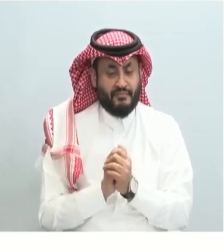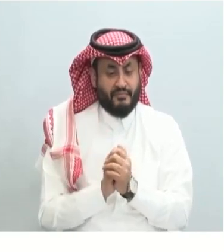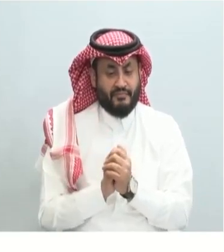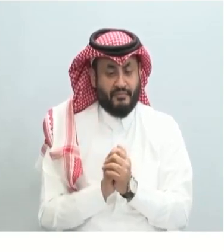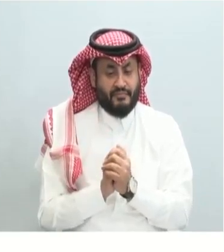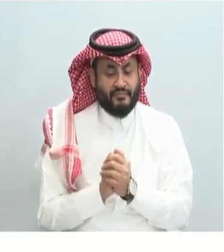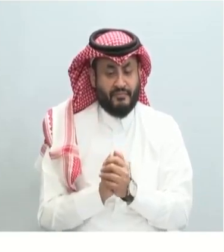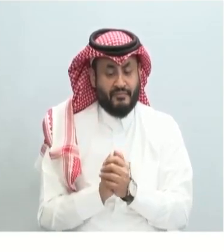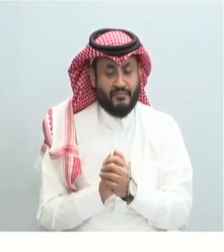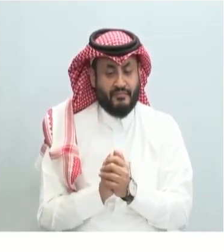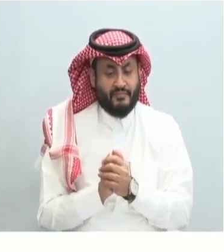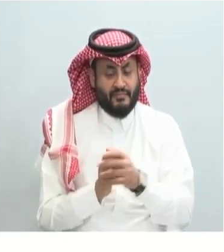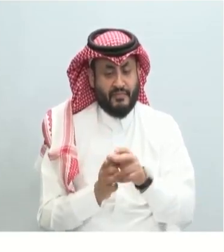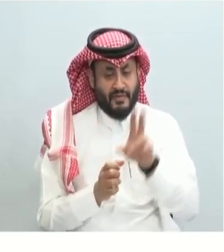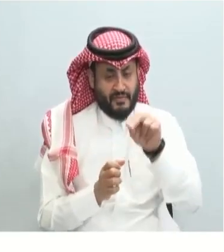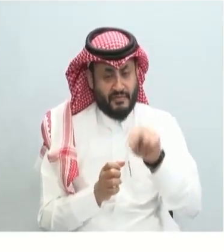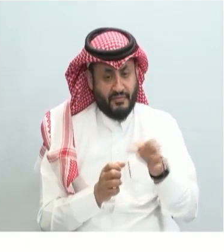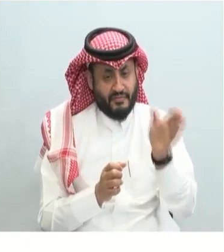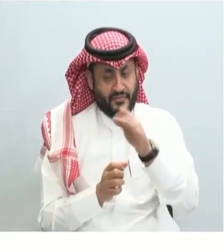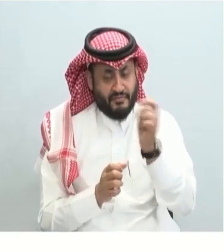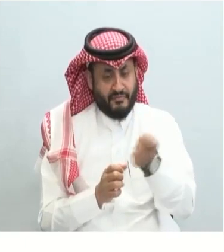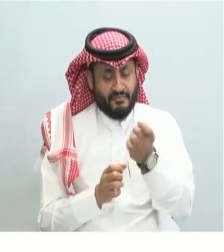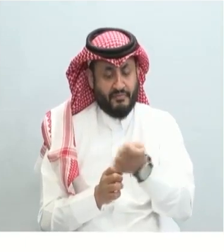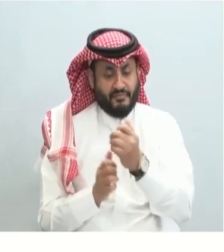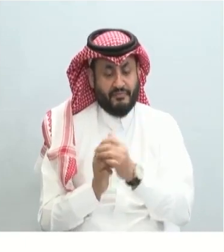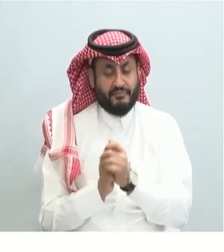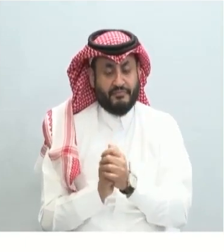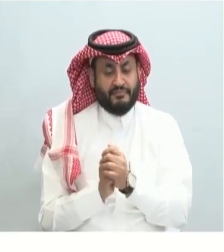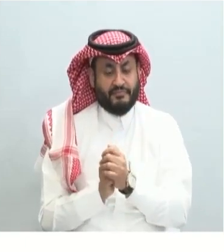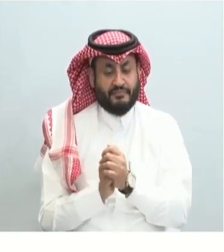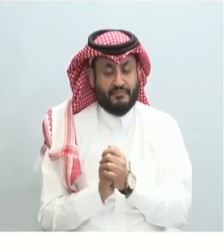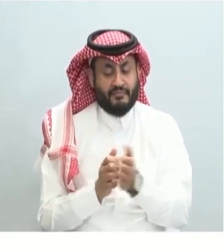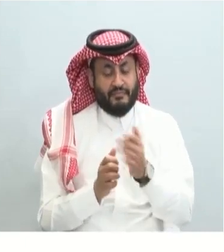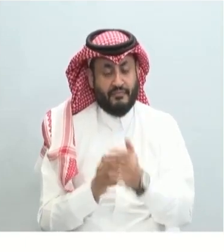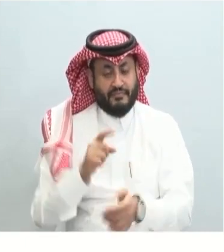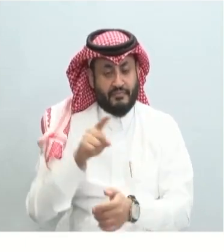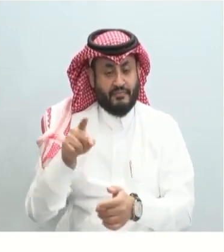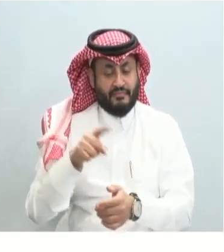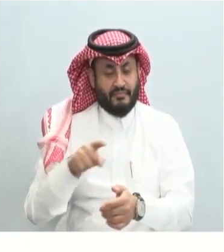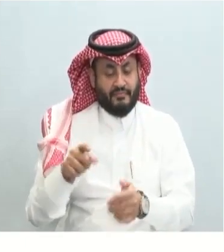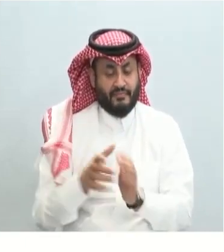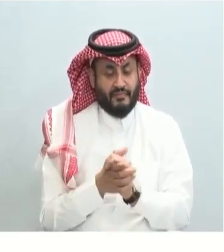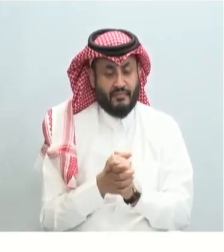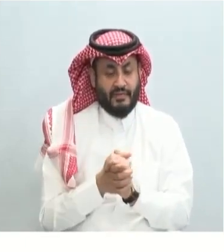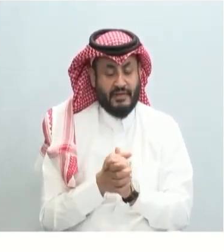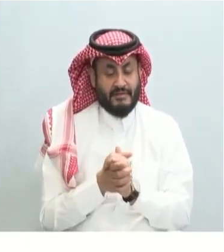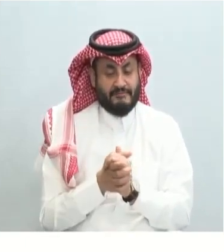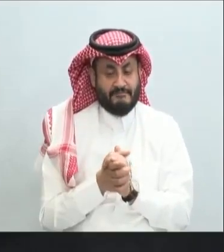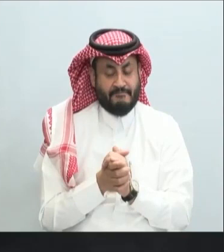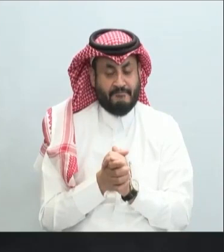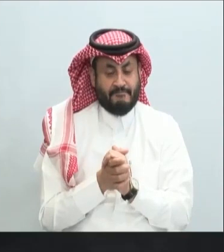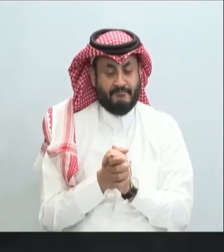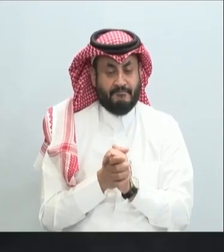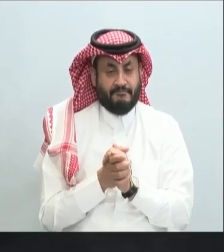Y, where we trace letter Y and we write it, and also finally we did